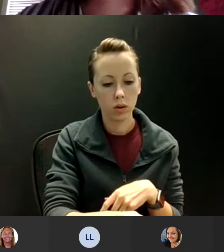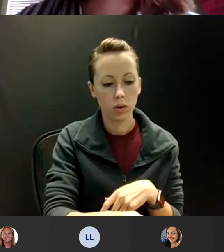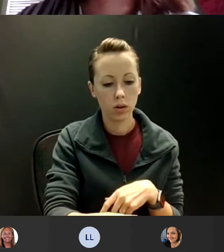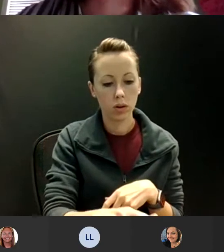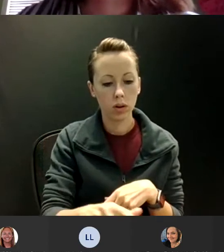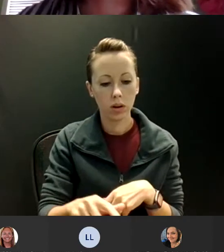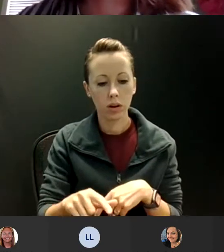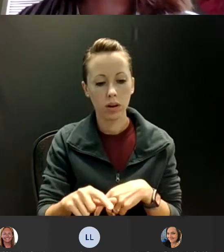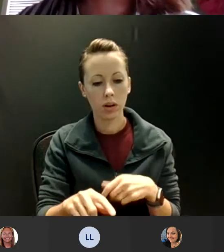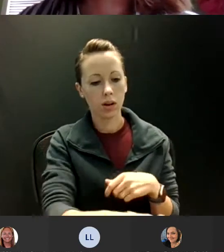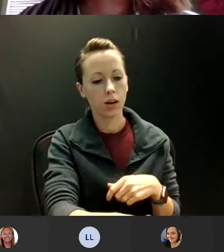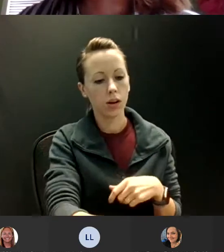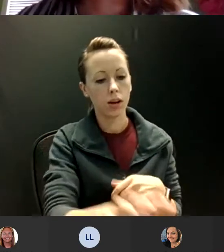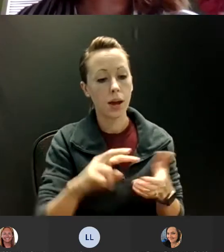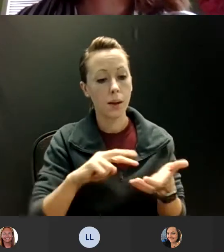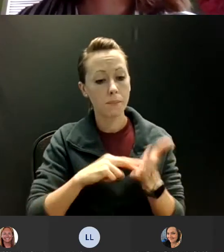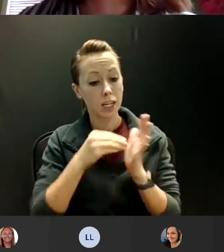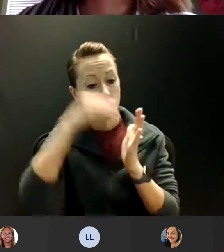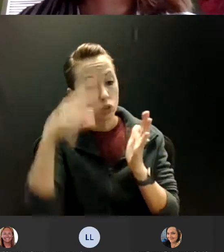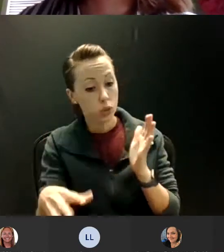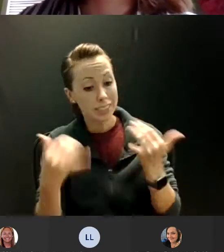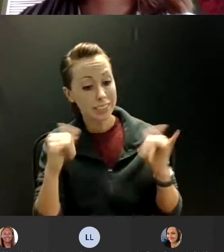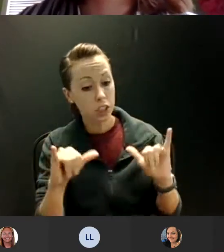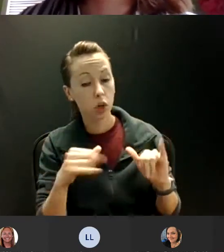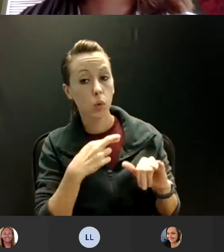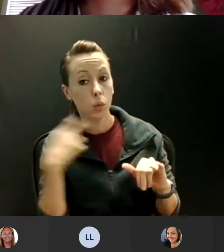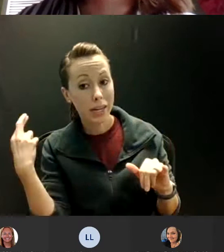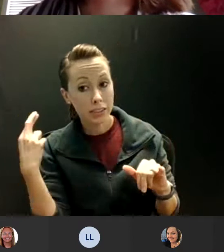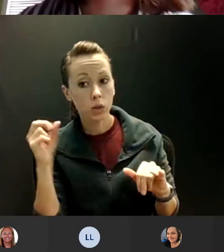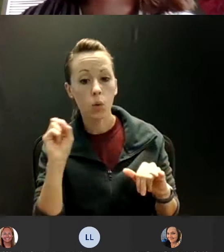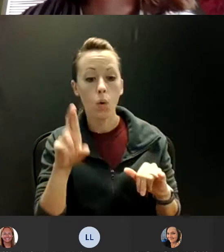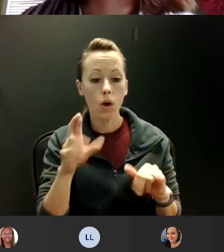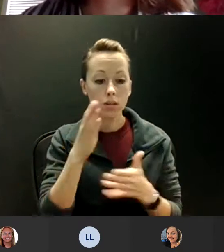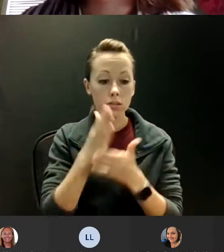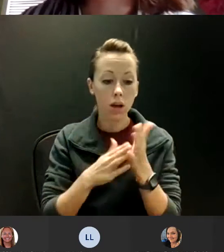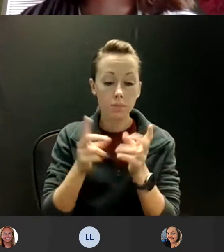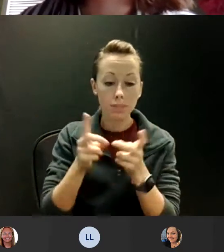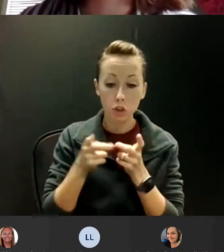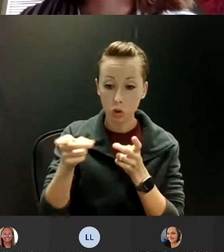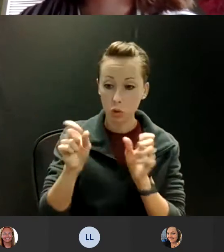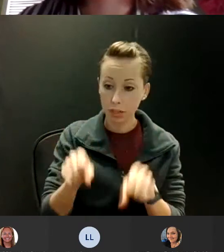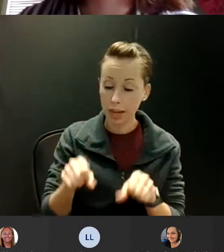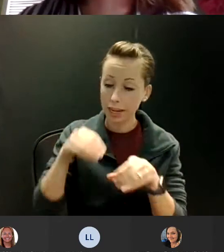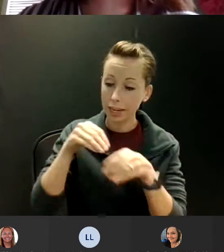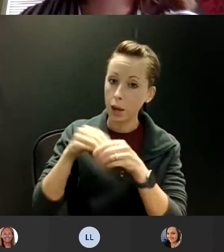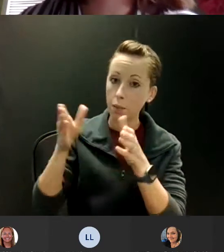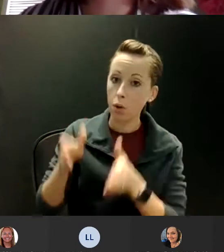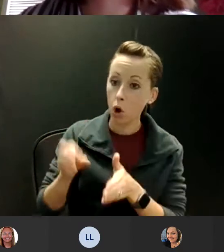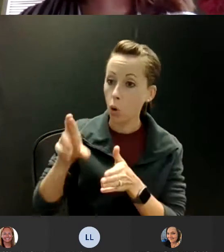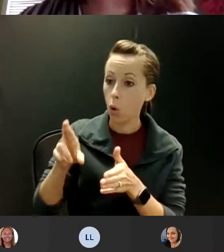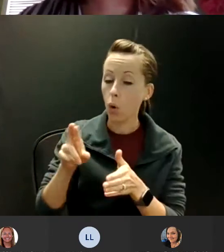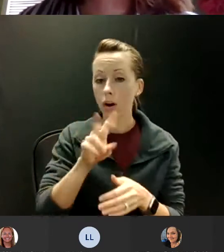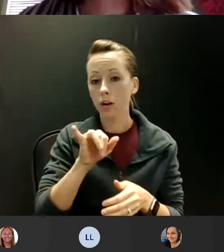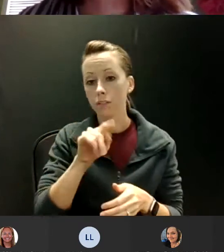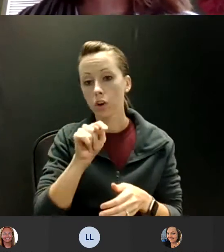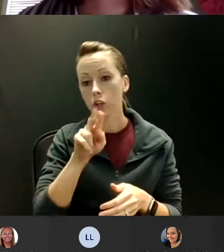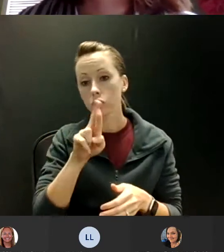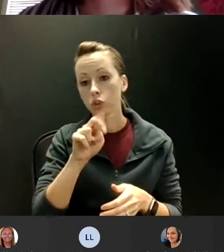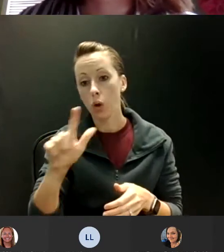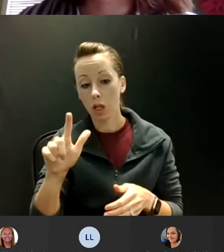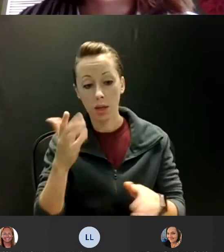risk, or they may just, in some districts where you can do in person or virtual, they may just choose virtual simply